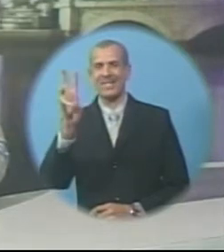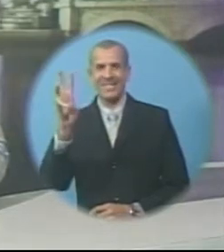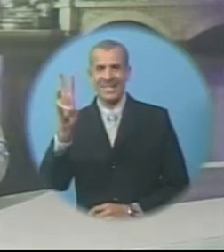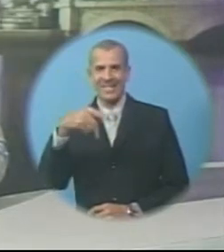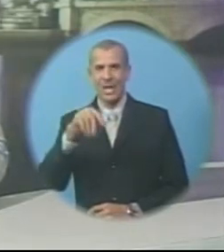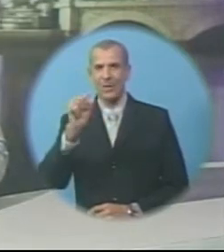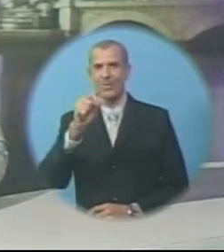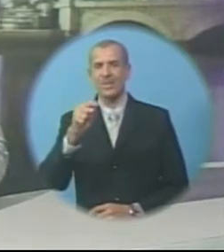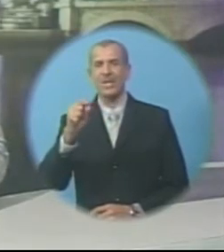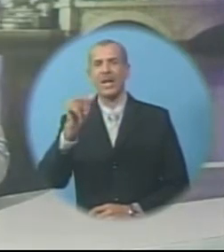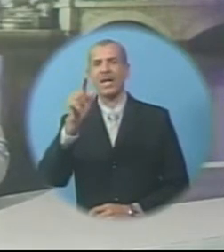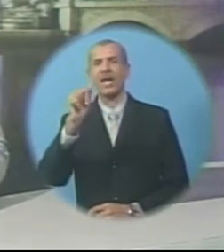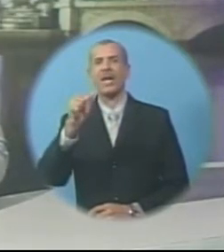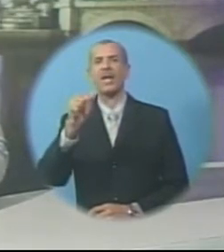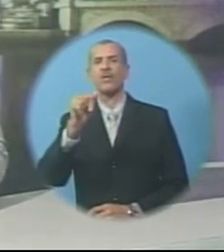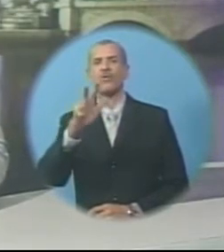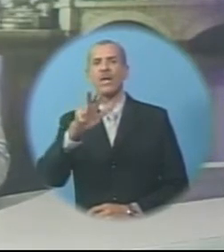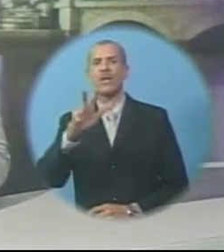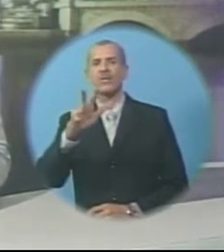Sri Lanka A